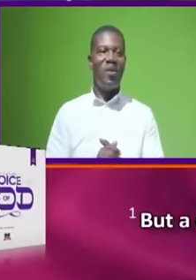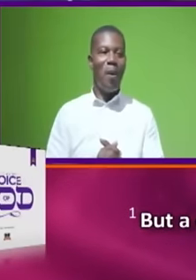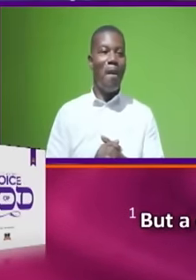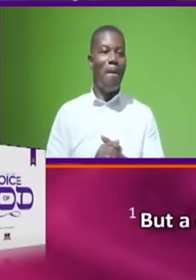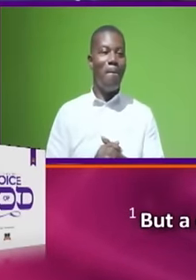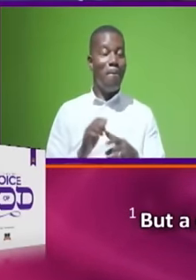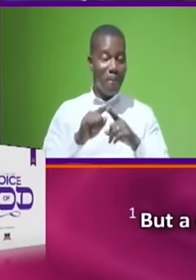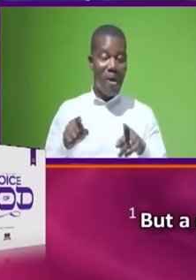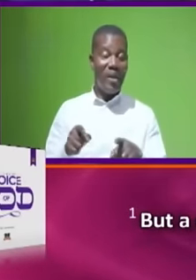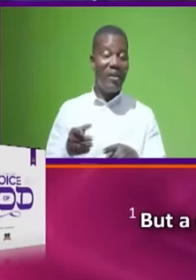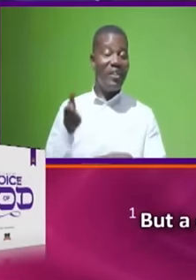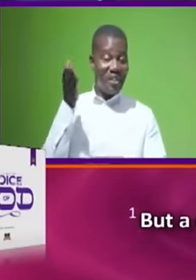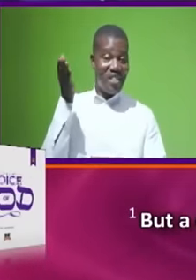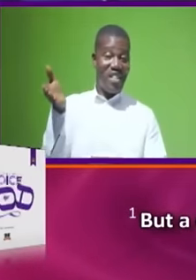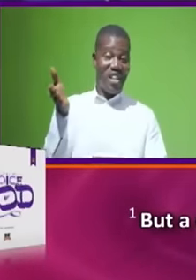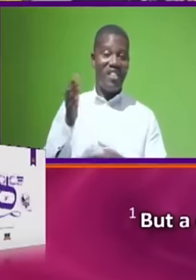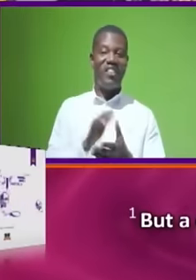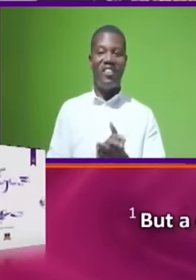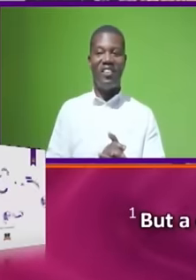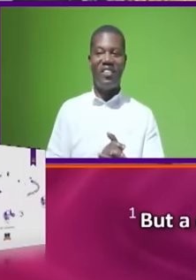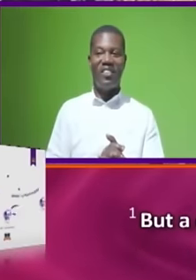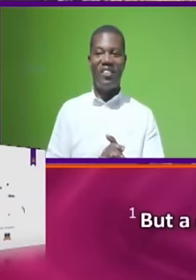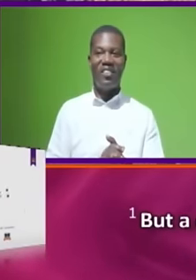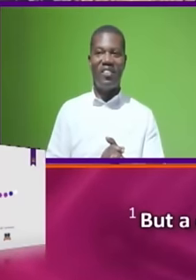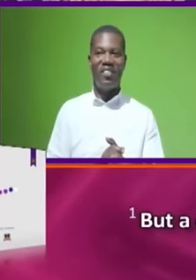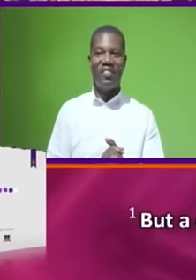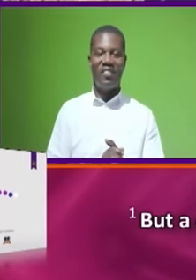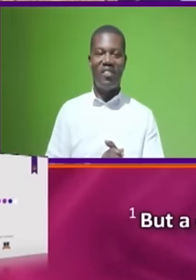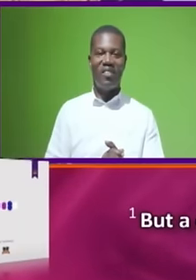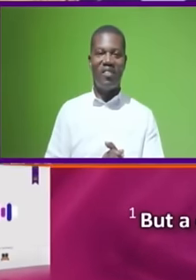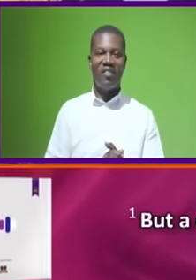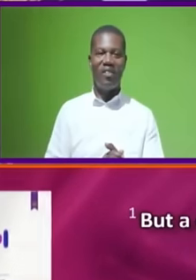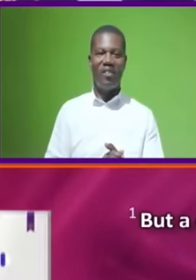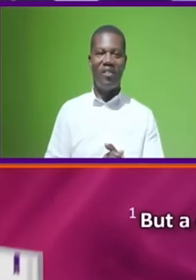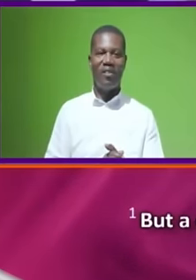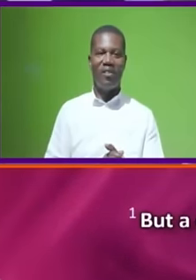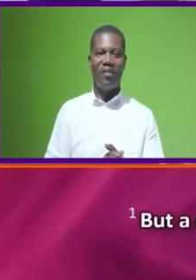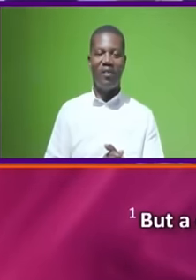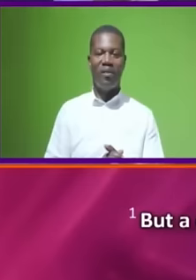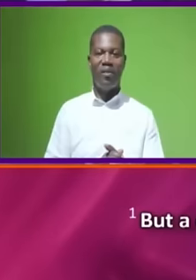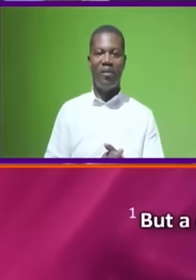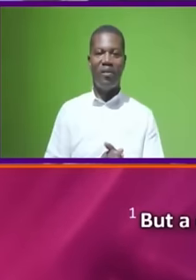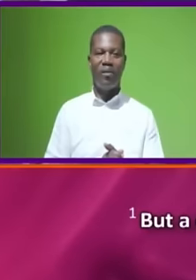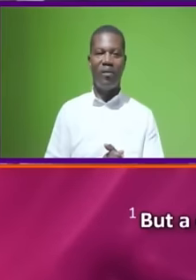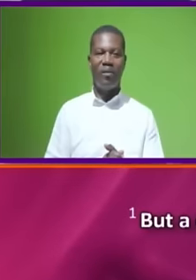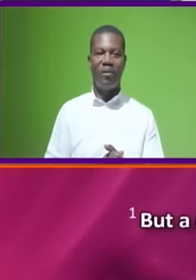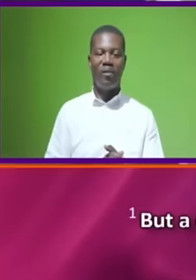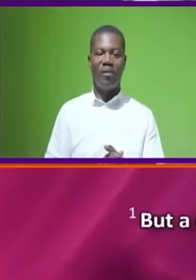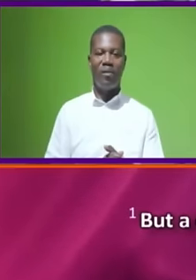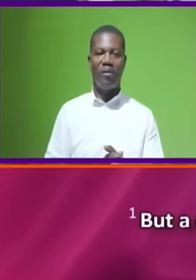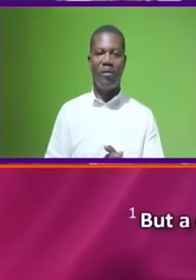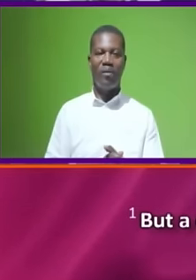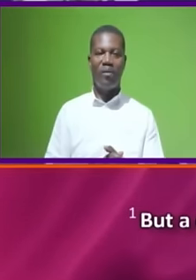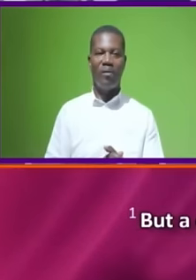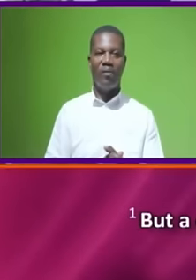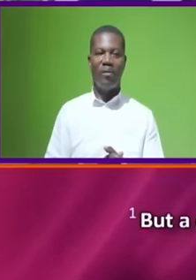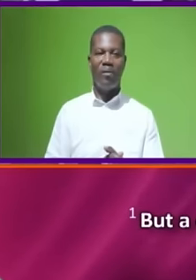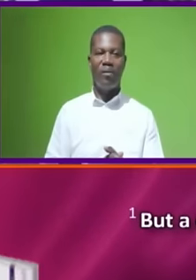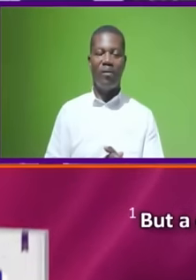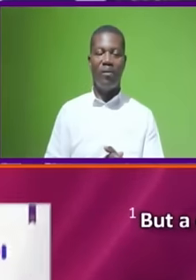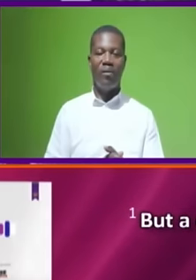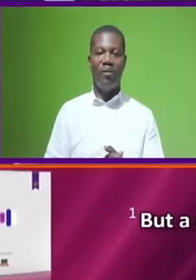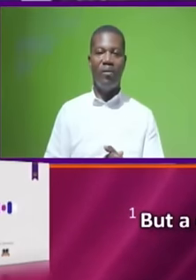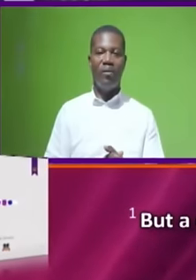Namum Ewaho. Ewaho. Powerful. That part was omitted, but then it is there.